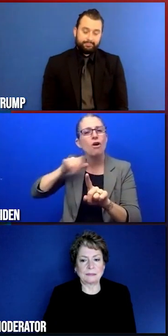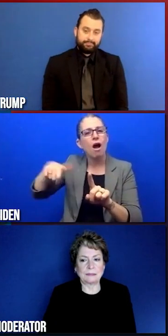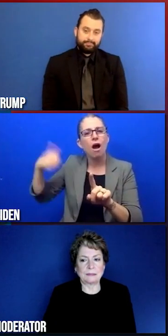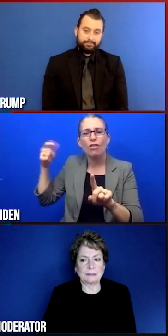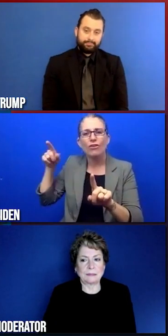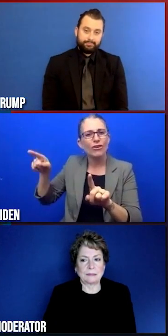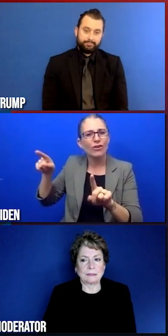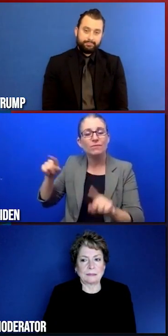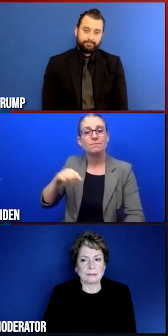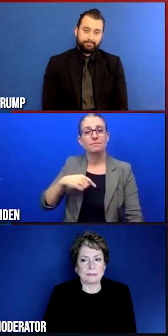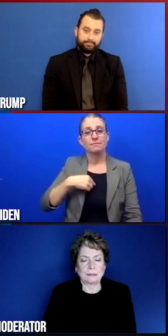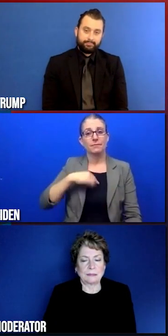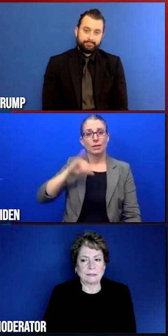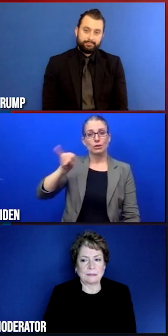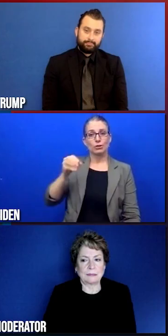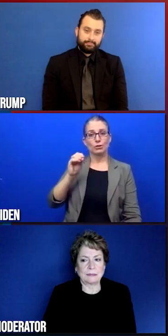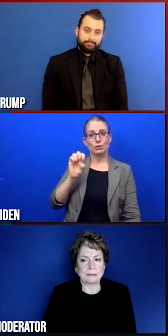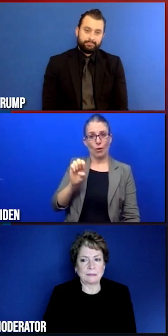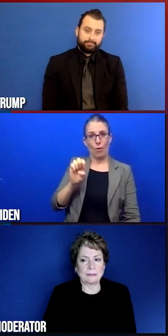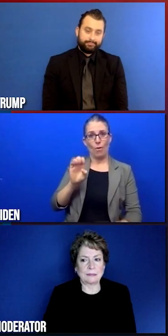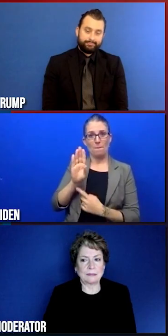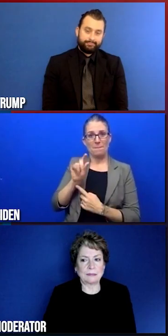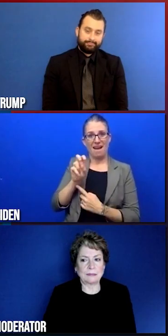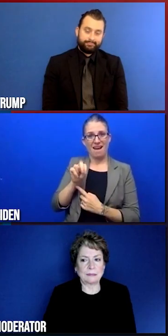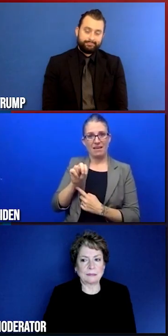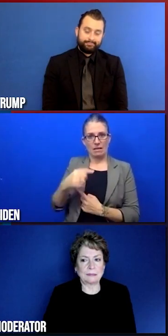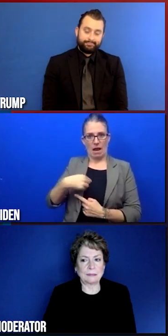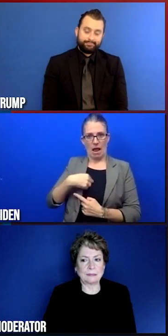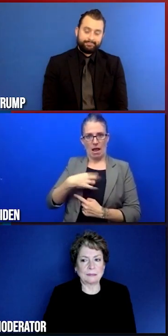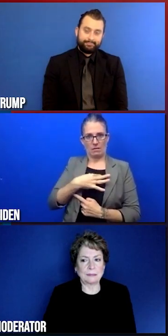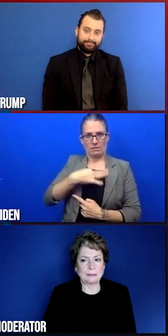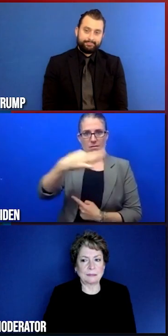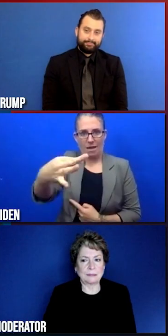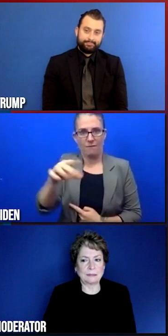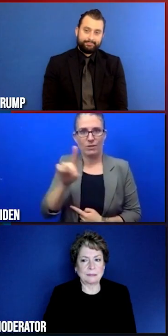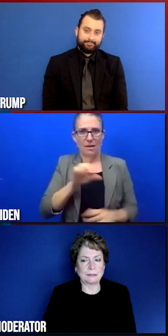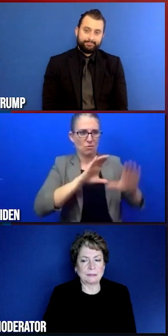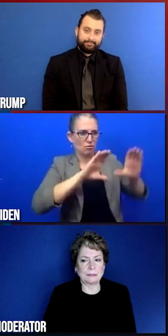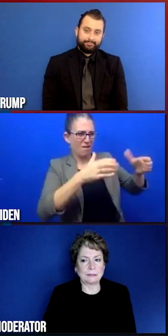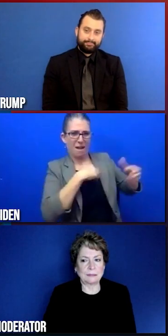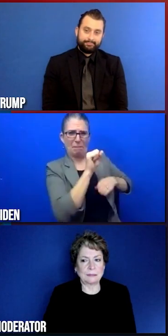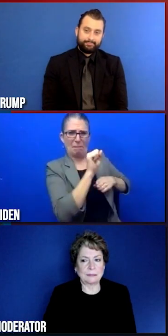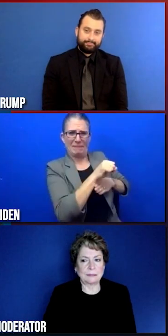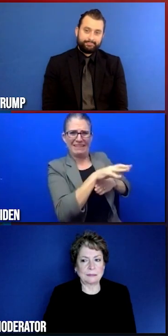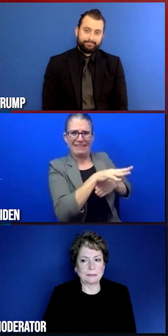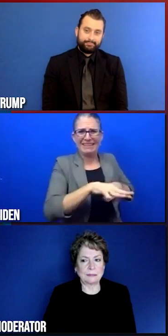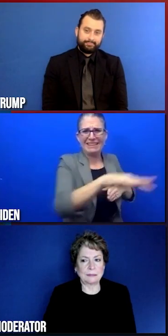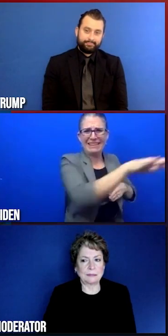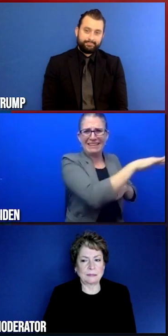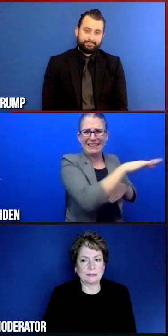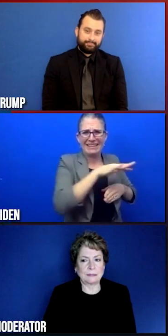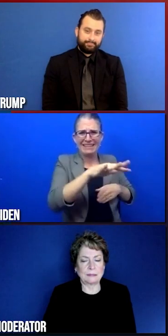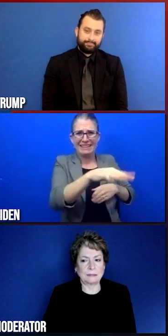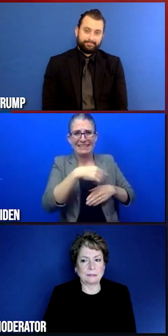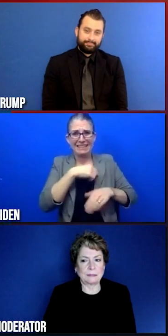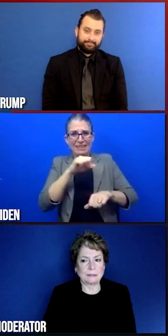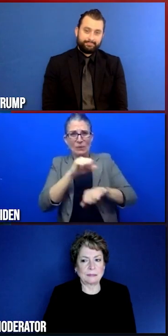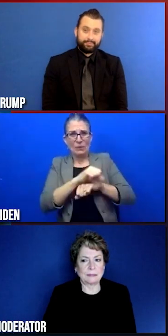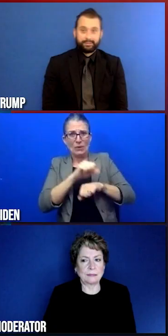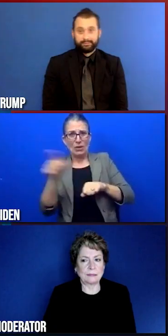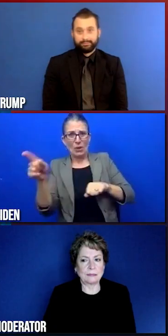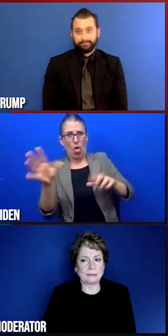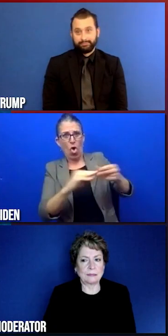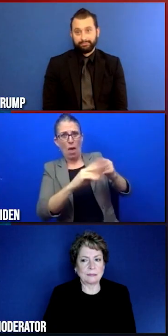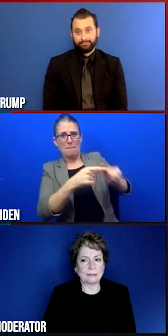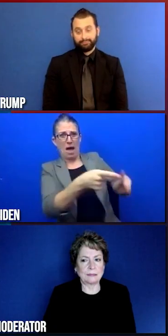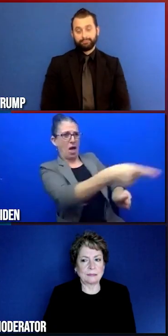them. Joe Biden he's running against. And the idea that we're in a situation that they're going to destroy Medicare, this is the guy that the actuary